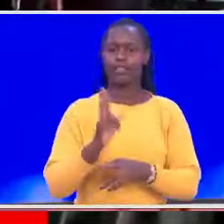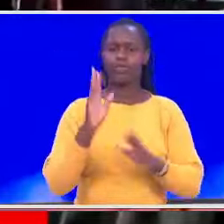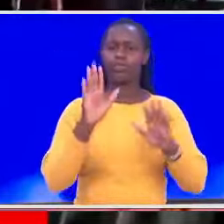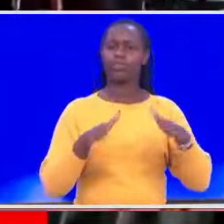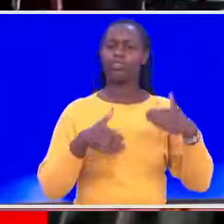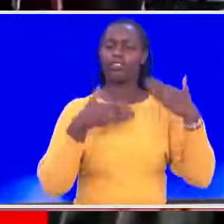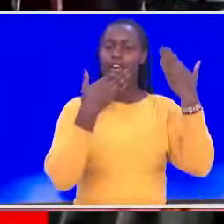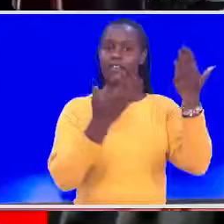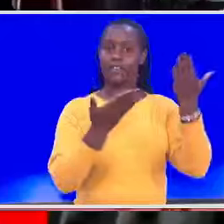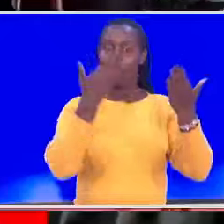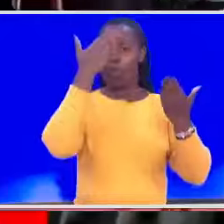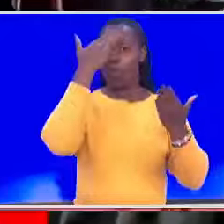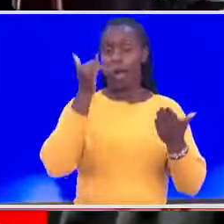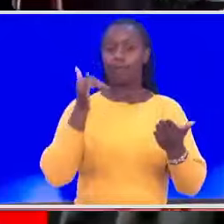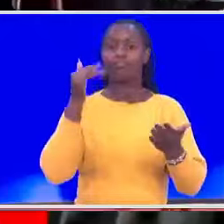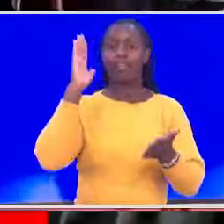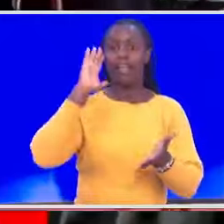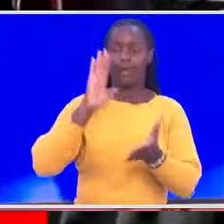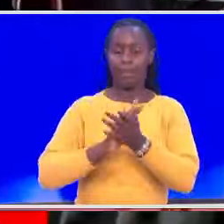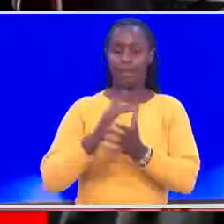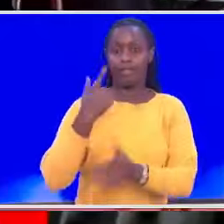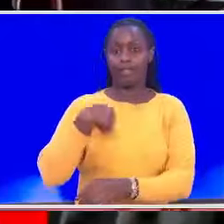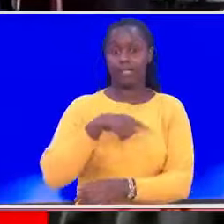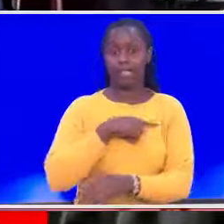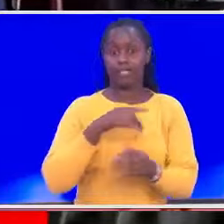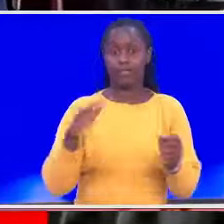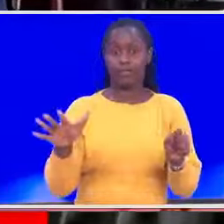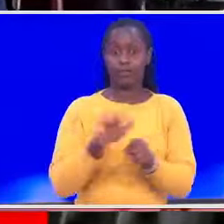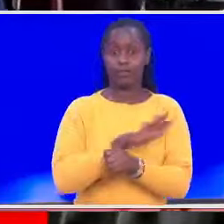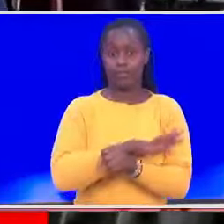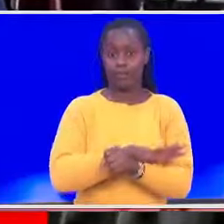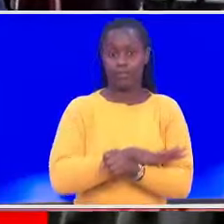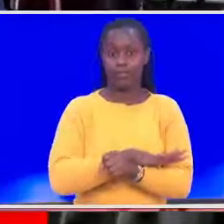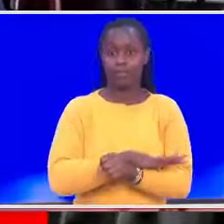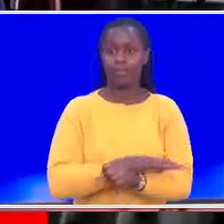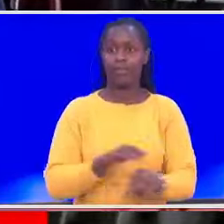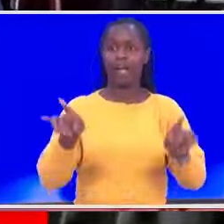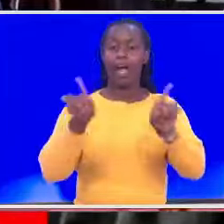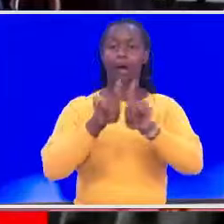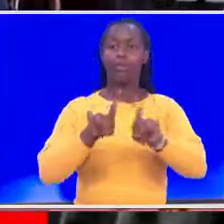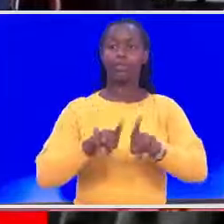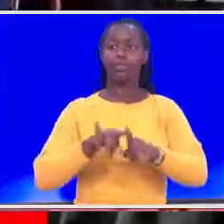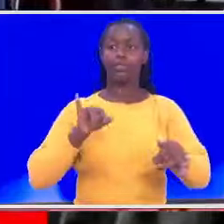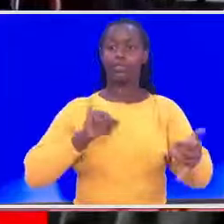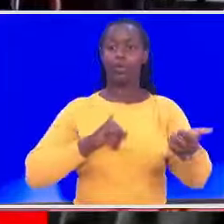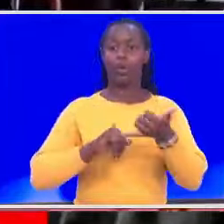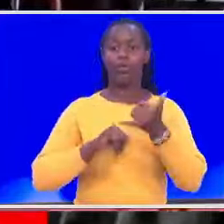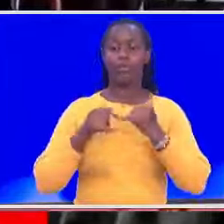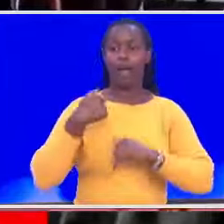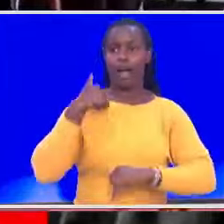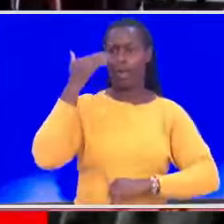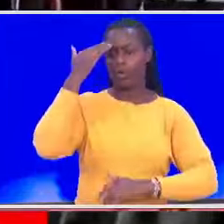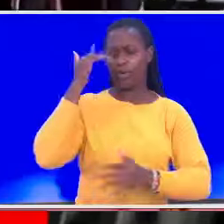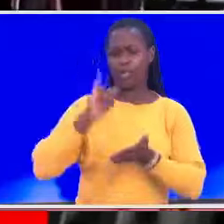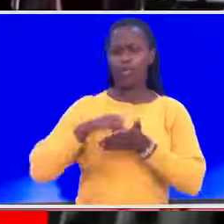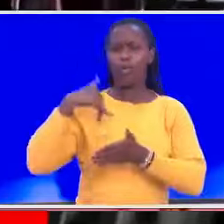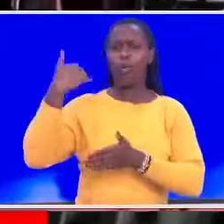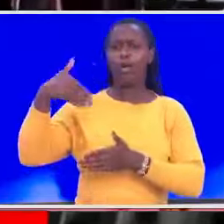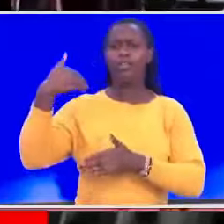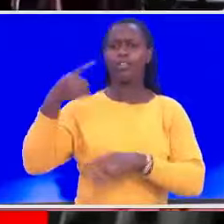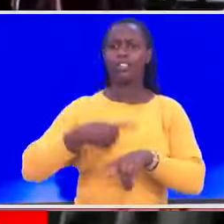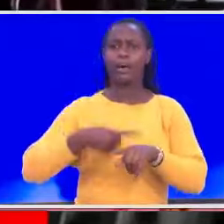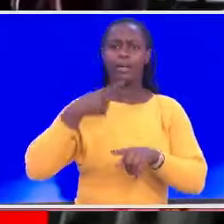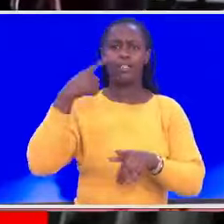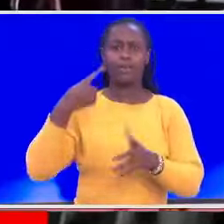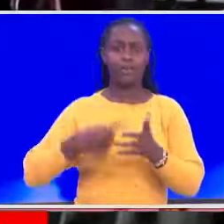believed in us completely. And his wife, I know, he kept on telling me, unajua nikienda sasa wewe